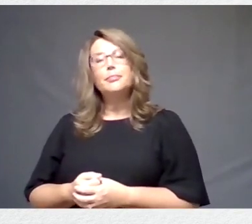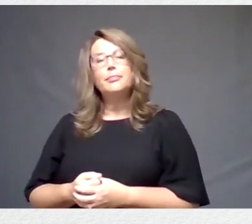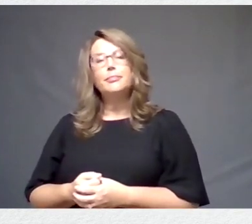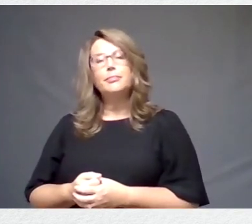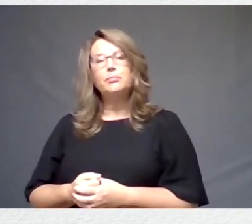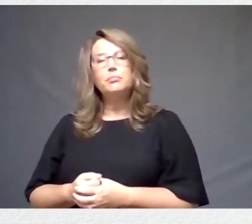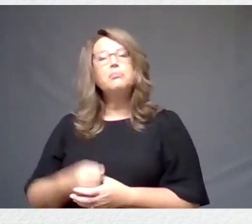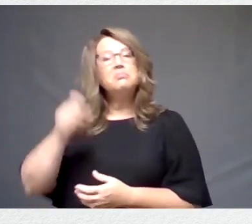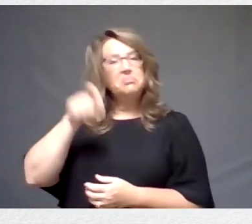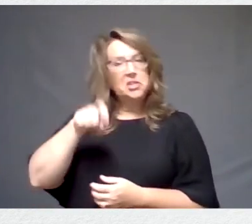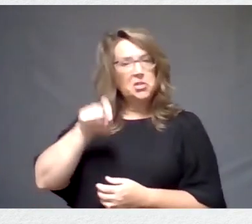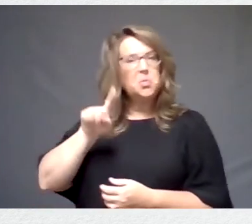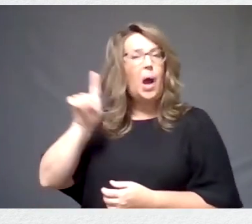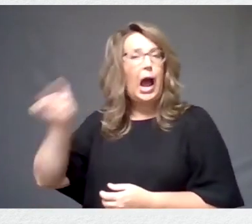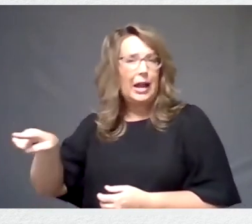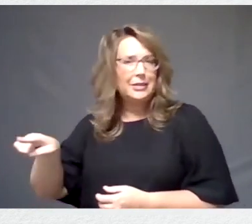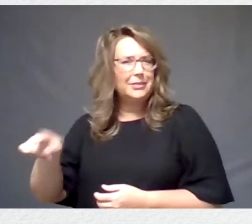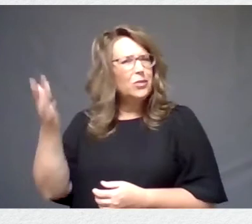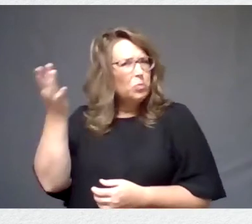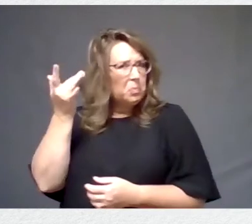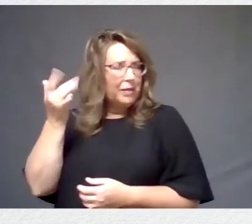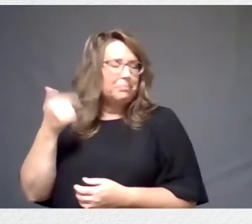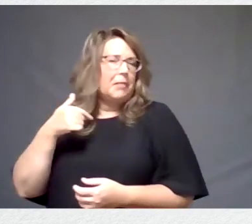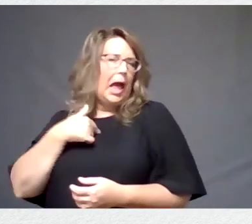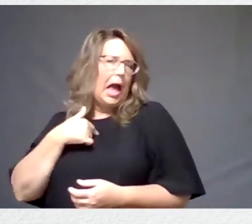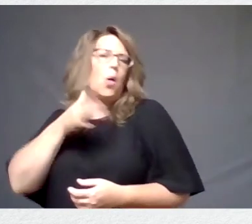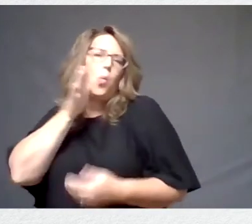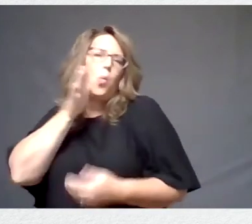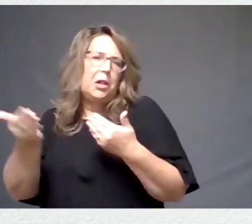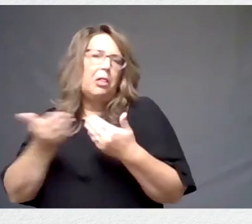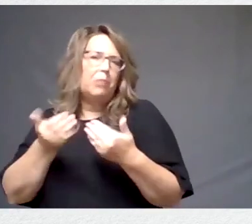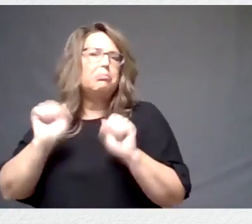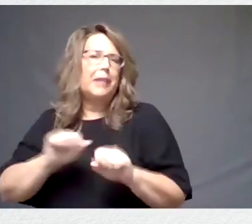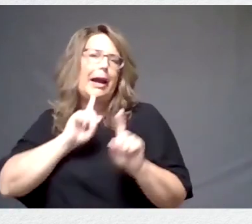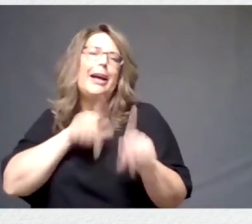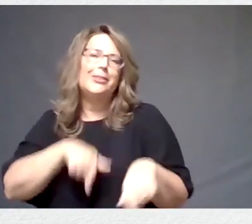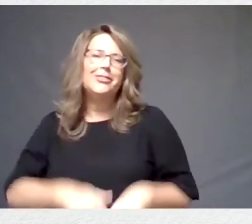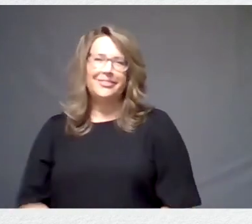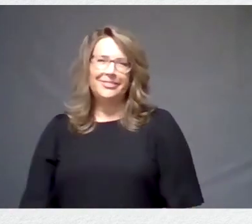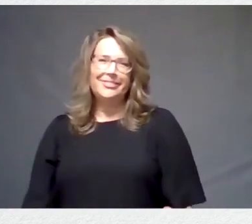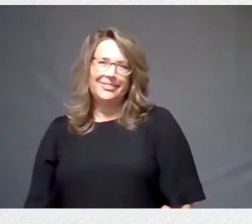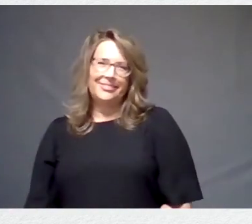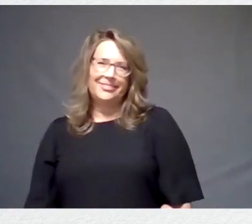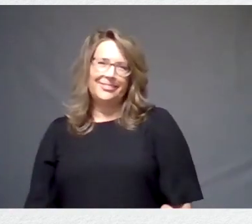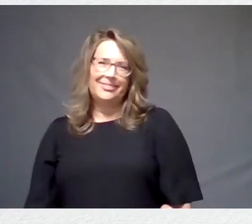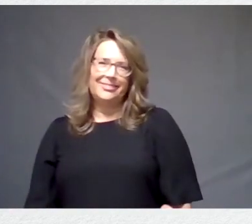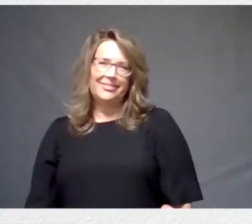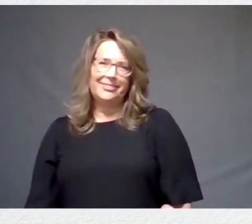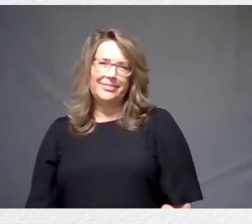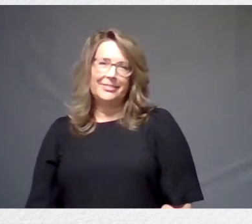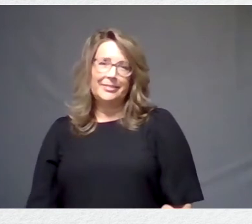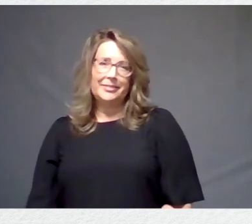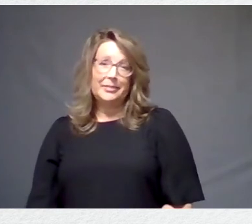Just ask. I won't be far away. Solo pregunta. No estaré lejos. And